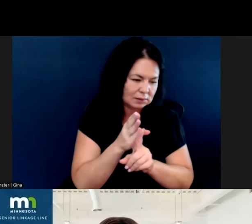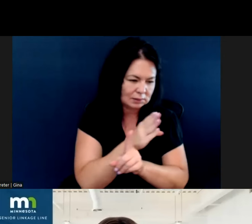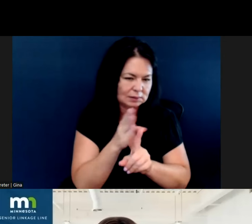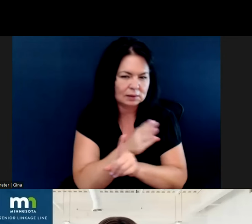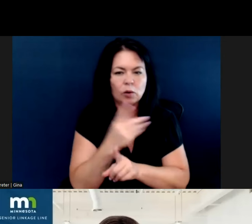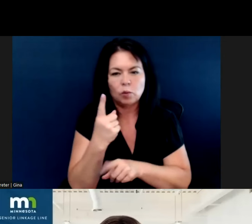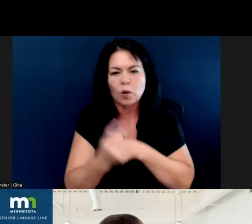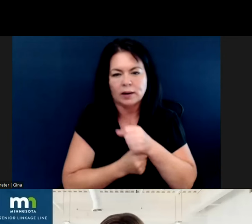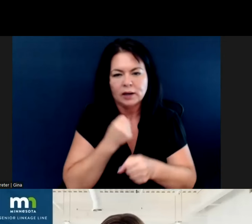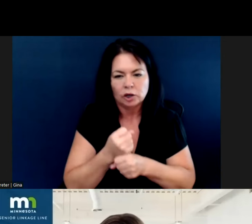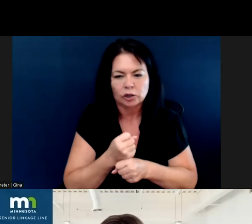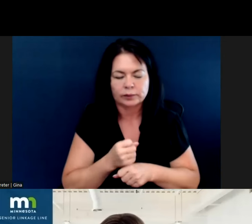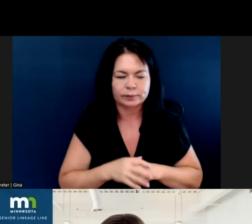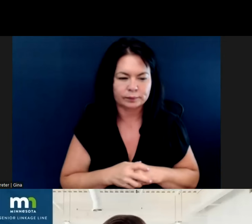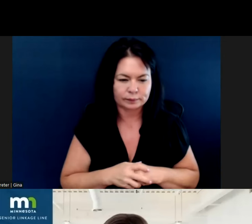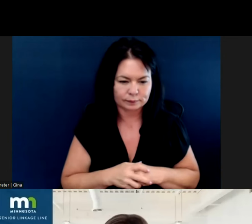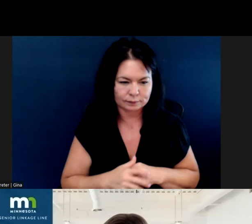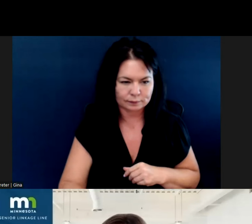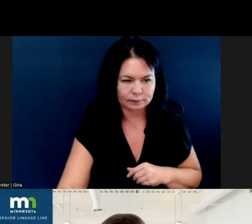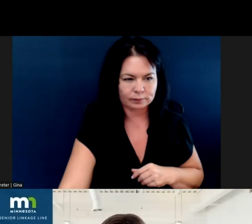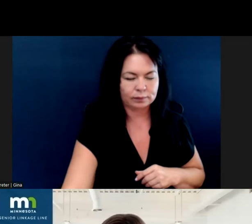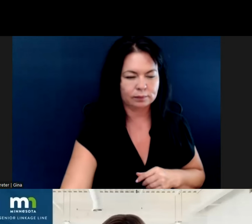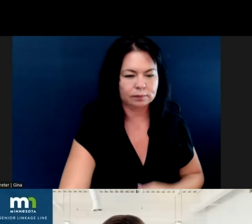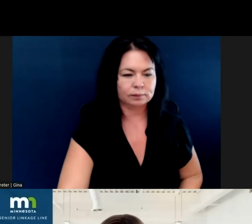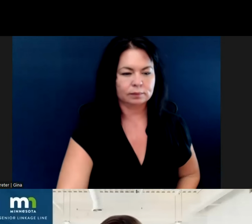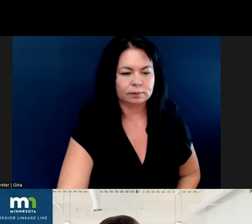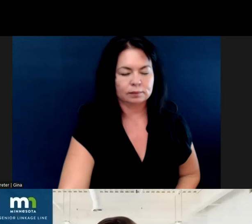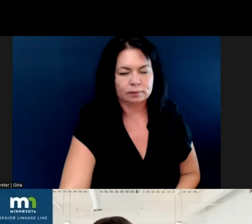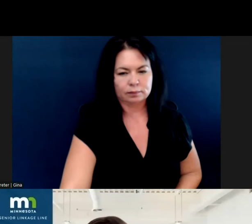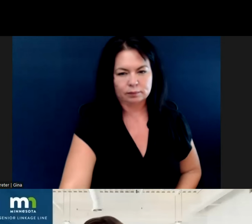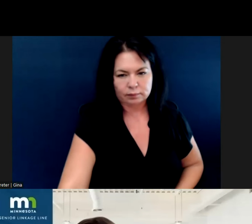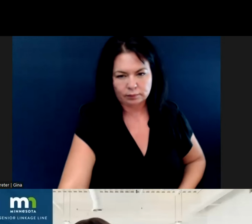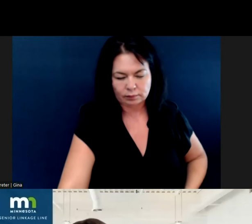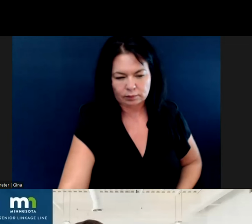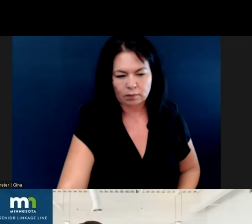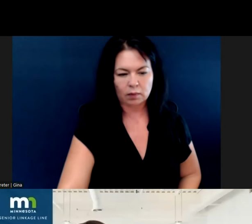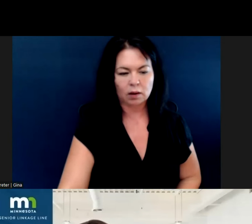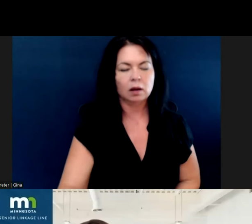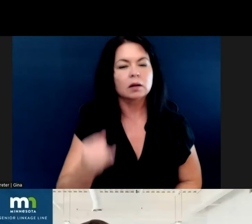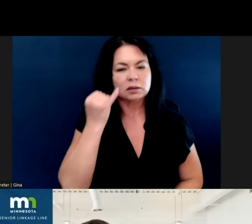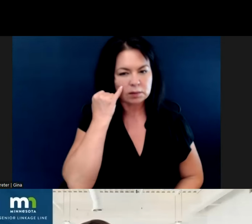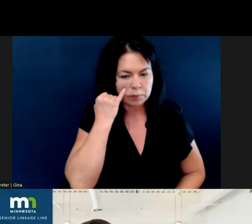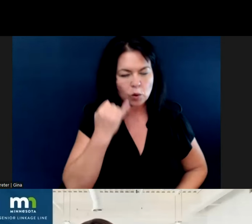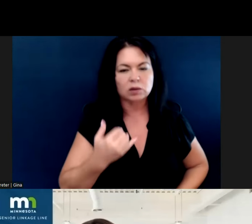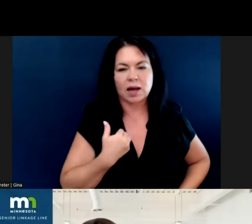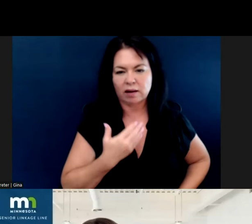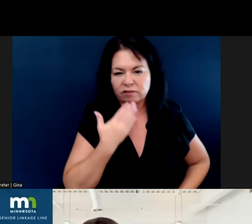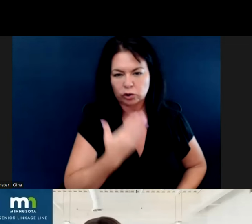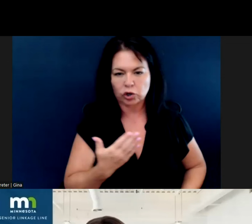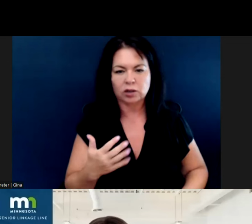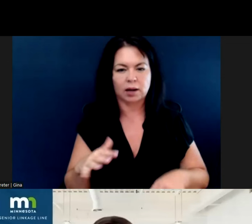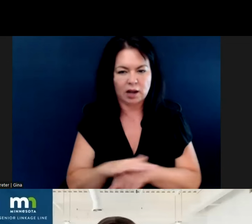Now, if you do have what's considered creditable coverage through your employer, so that's 20 or